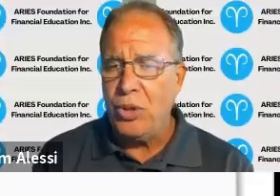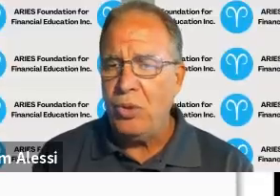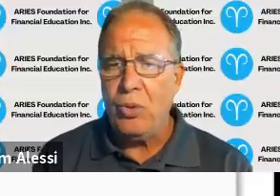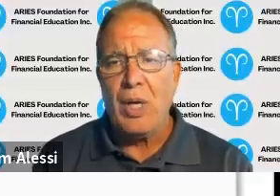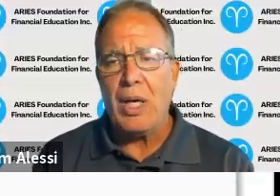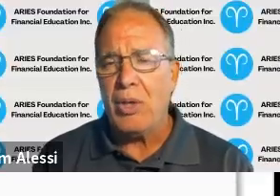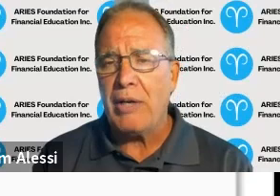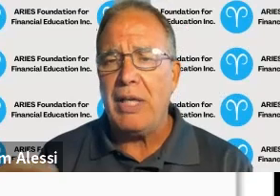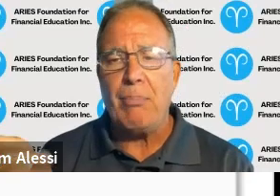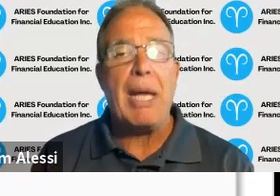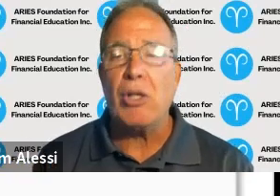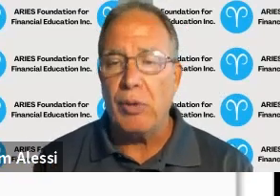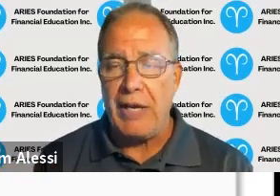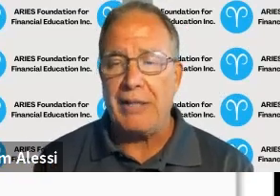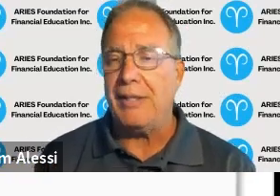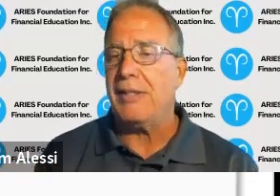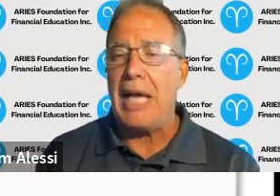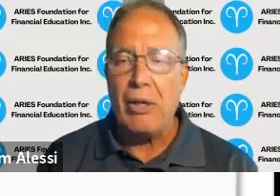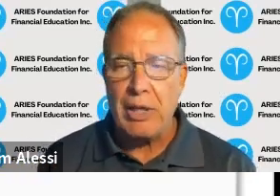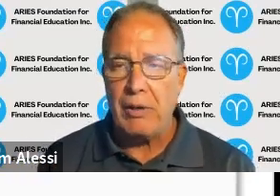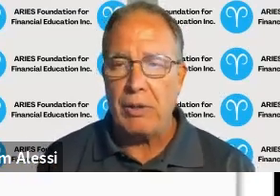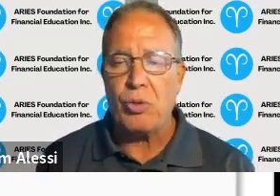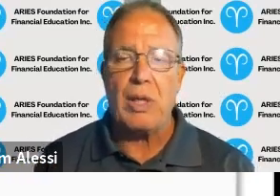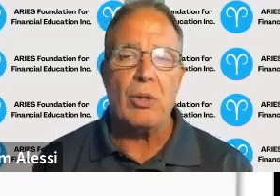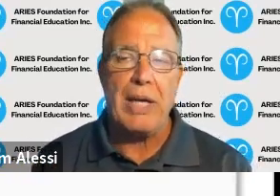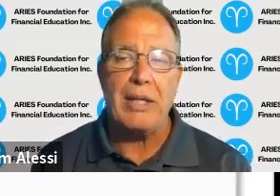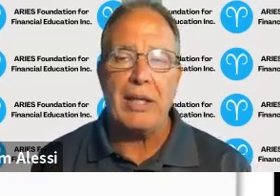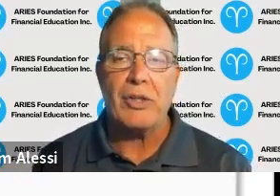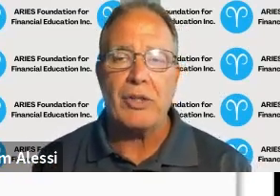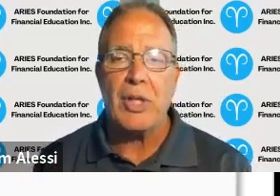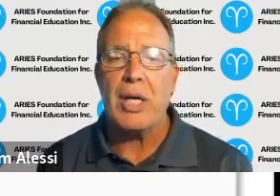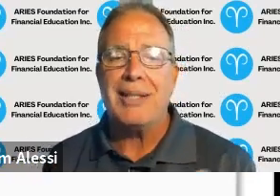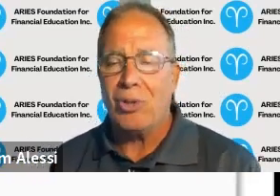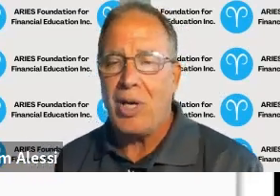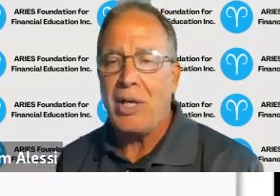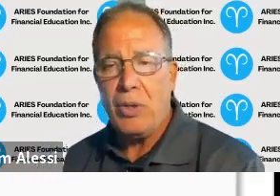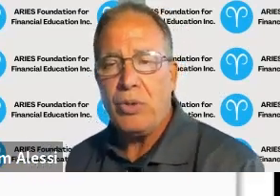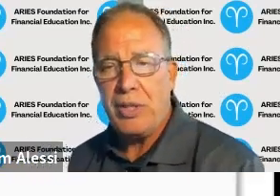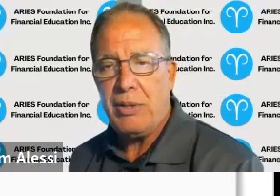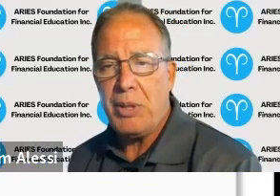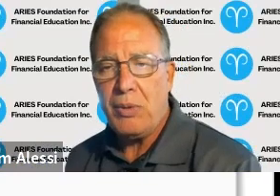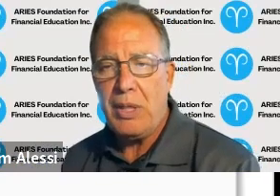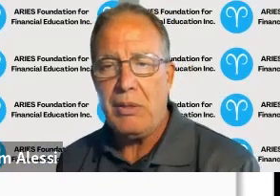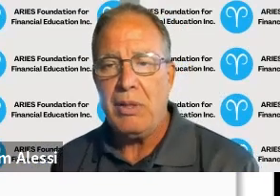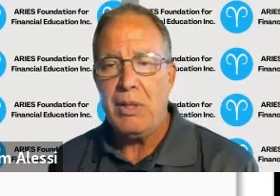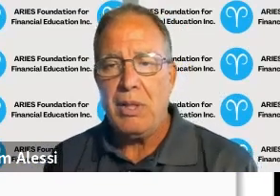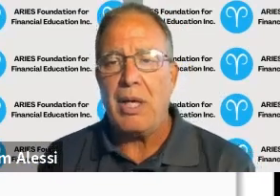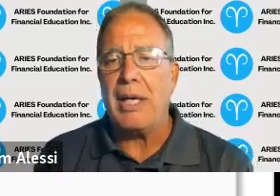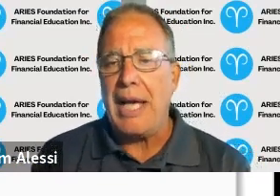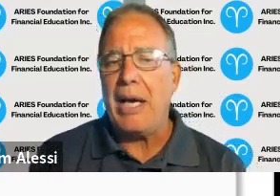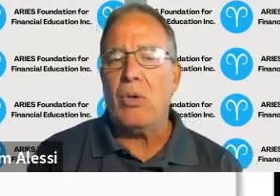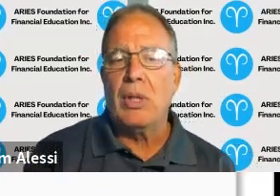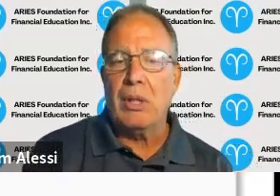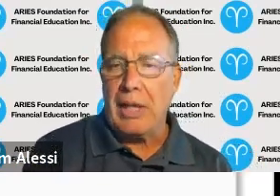due to a lot of the medical advances in the healthcare industry and the way things are, that a lot of those disabilities